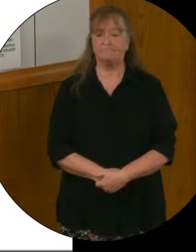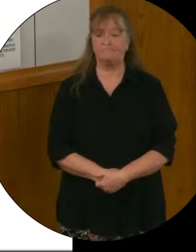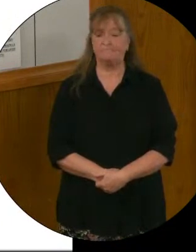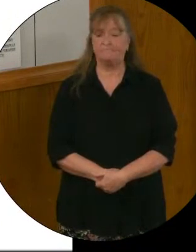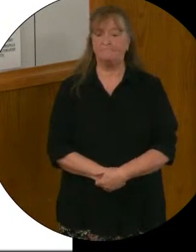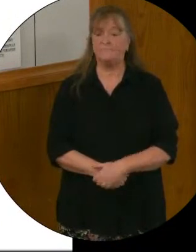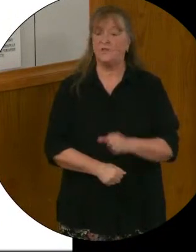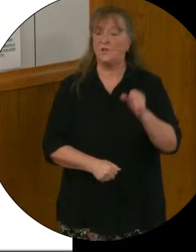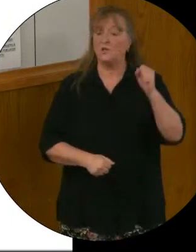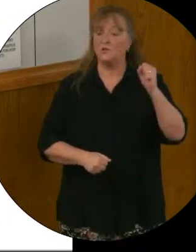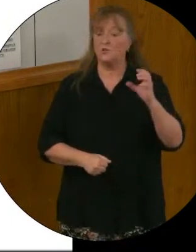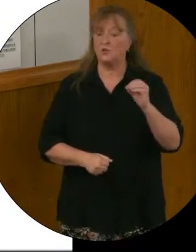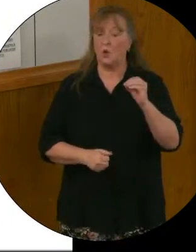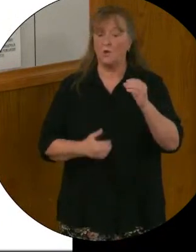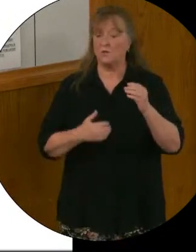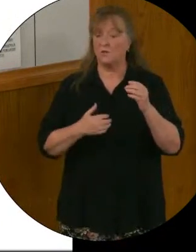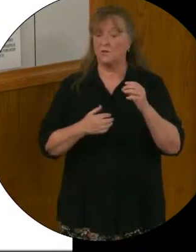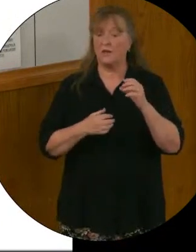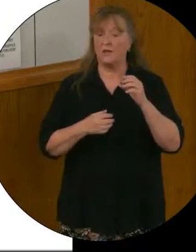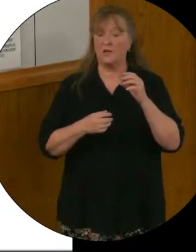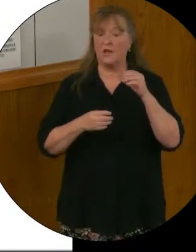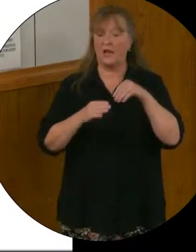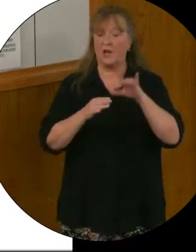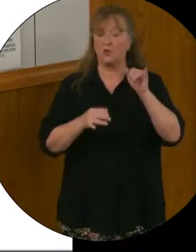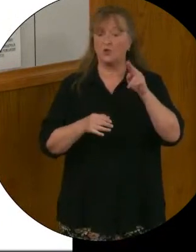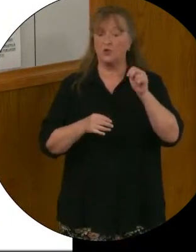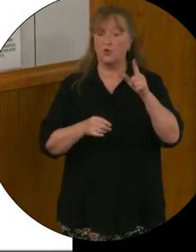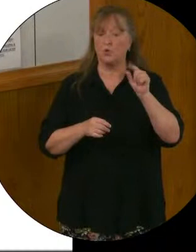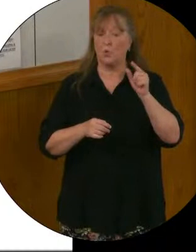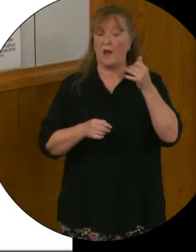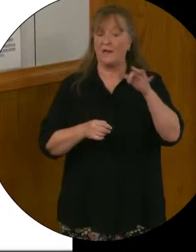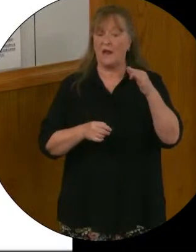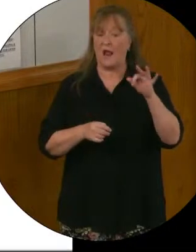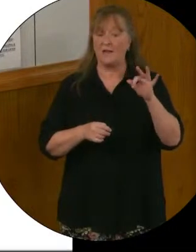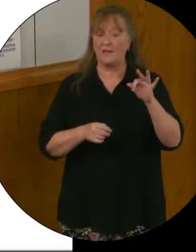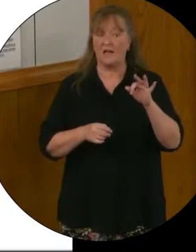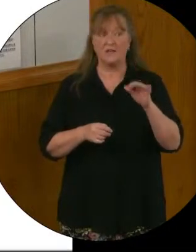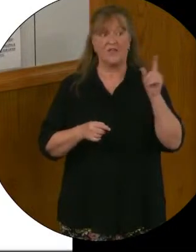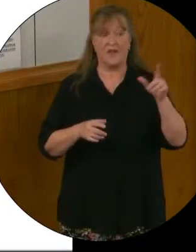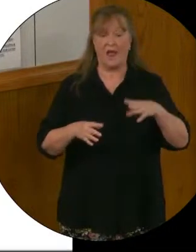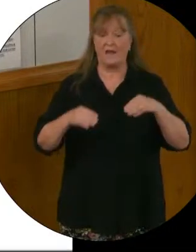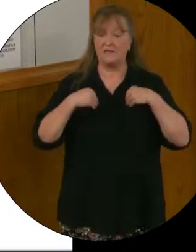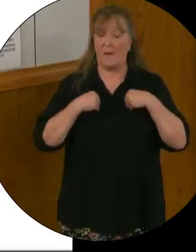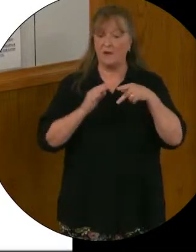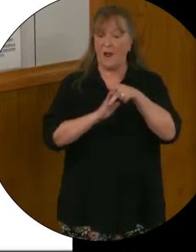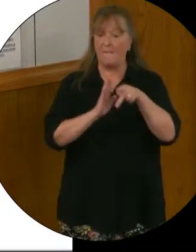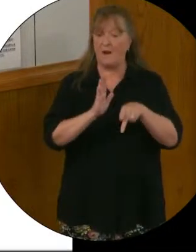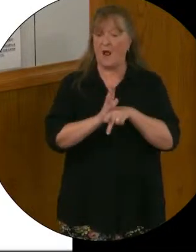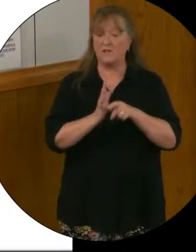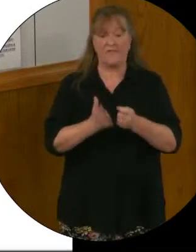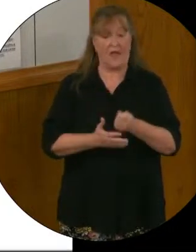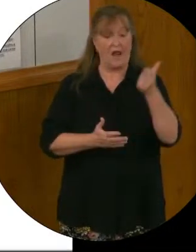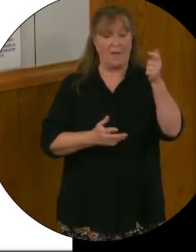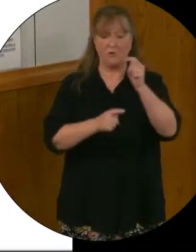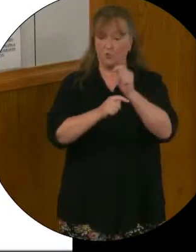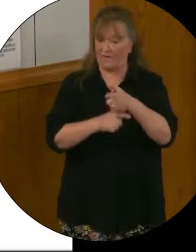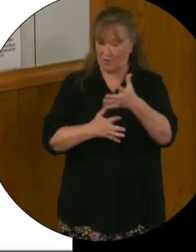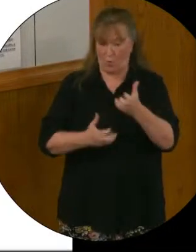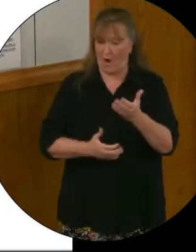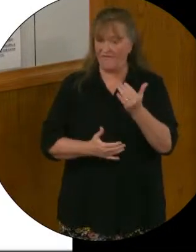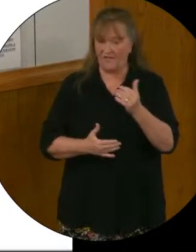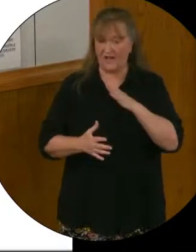So as Dr. Barton mentioned, in June of 2019, the Board of Regents, they adopted a policy that eliminates traditional models